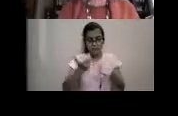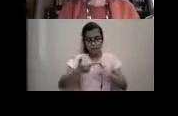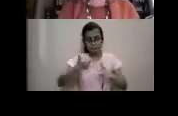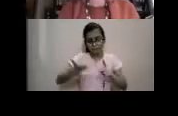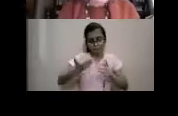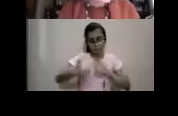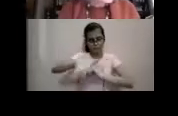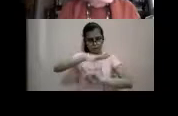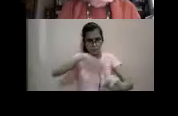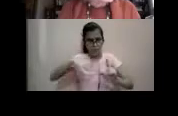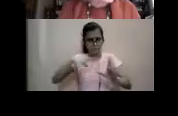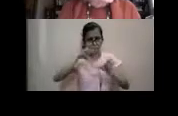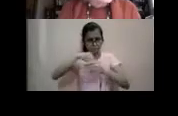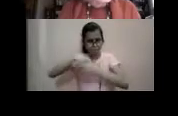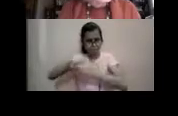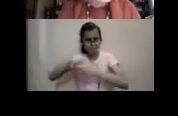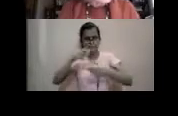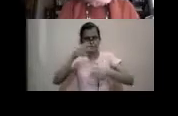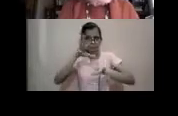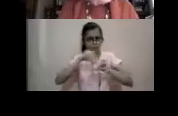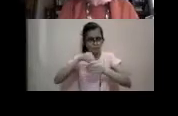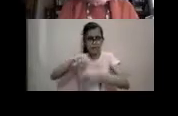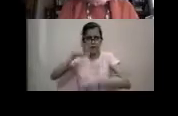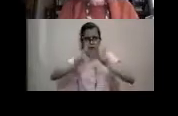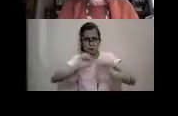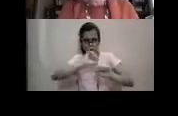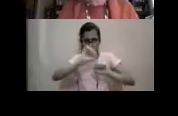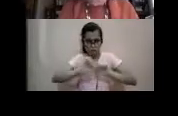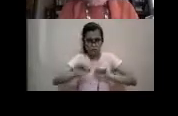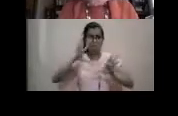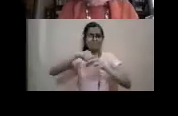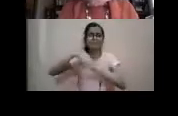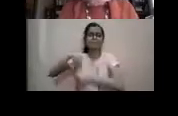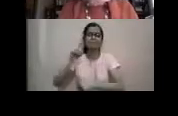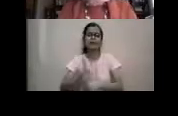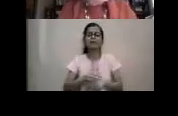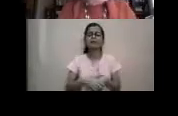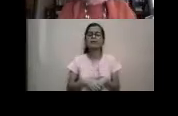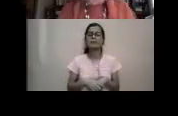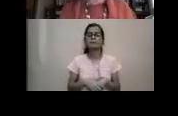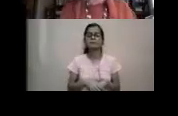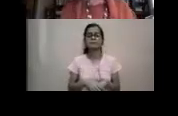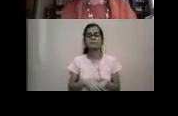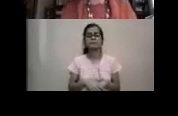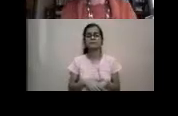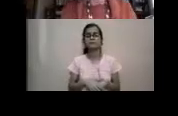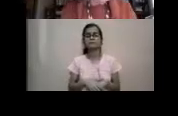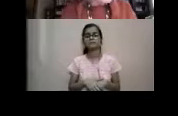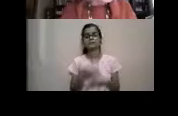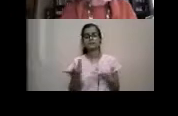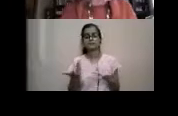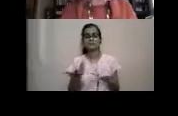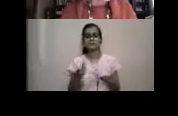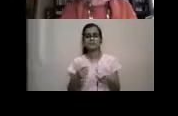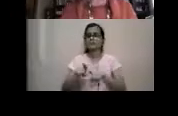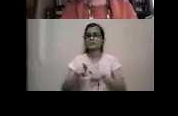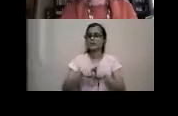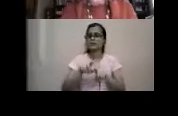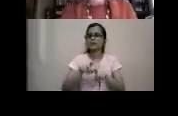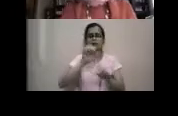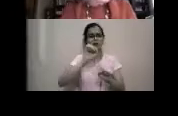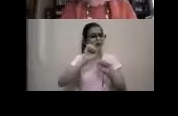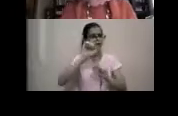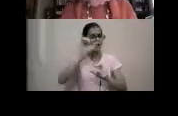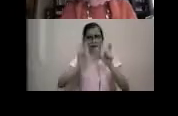even participation in political rights only if he is assisted by a personal attendant